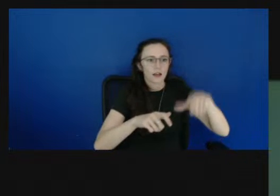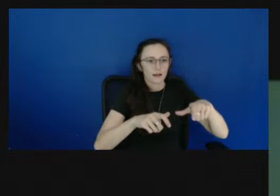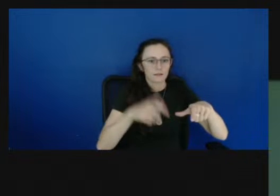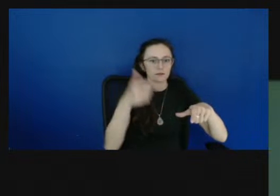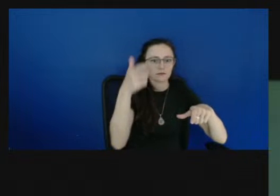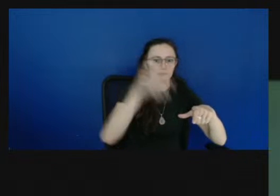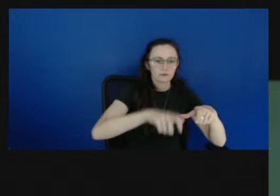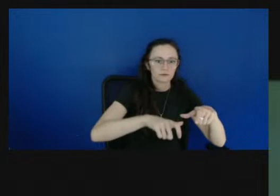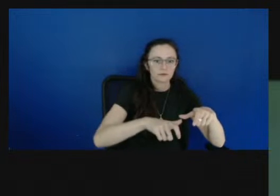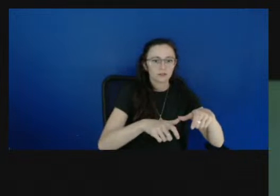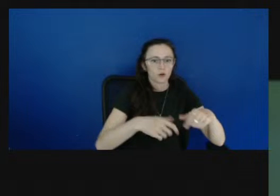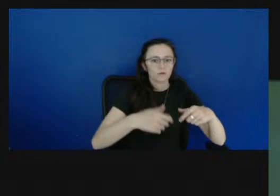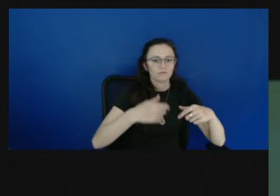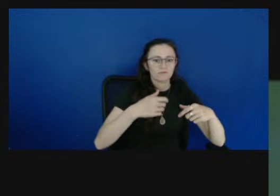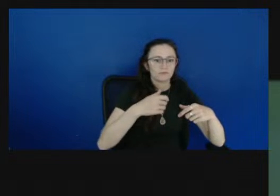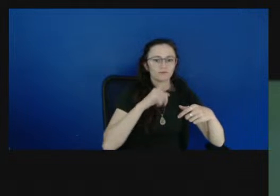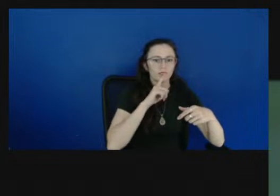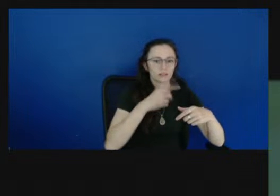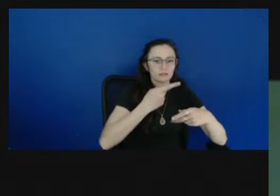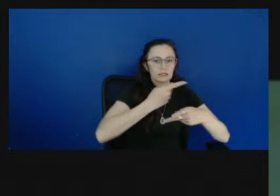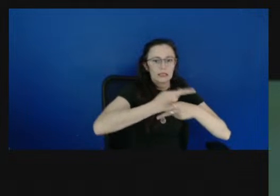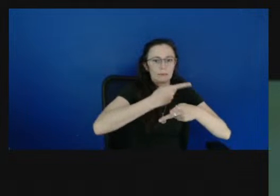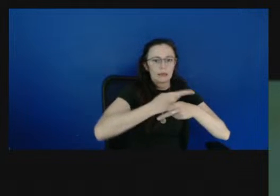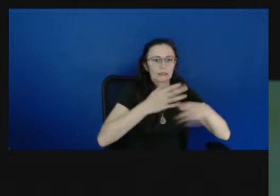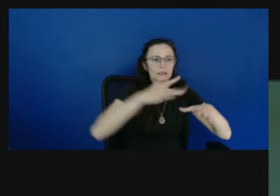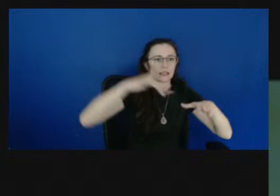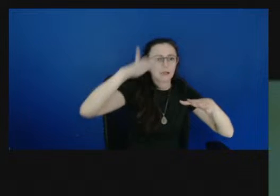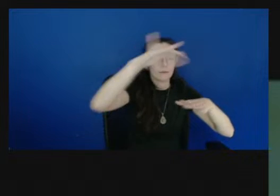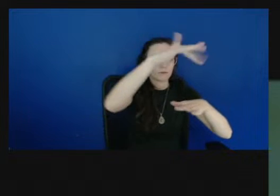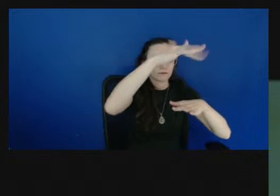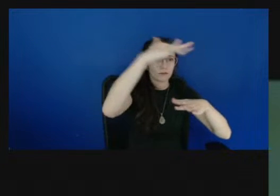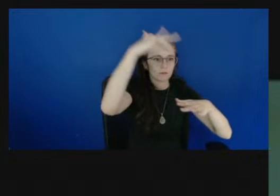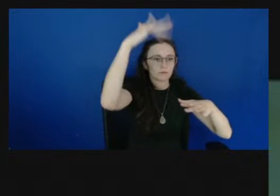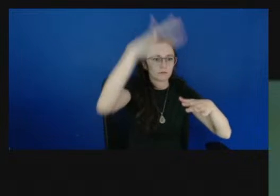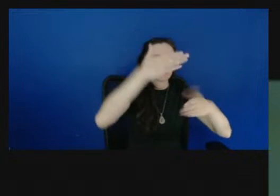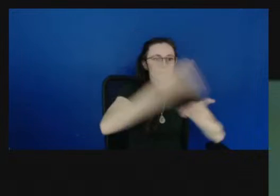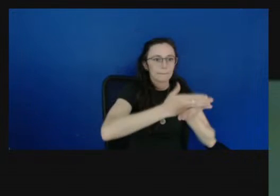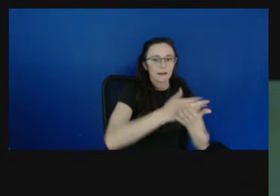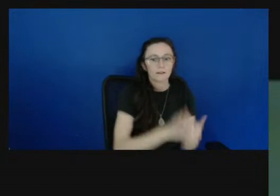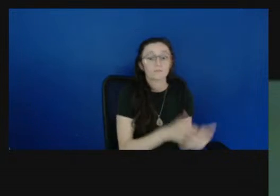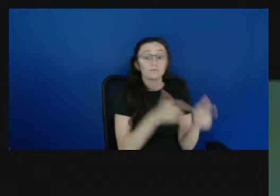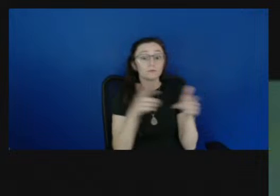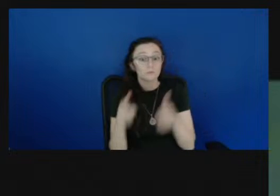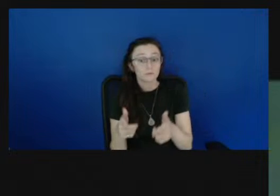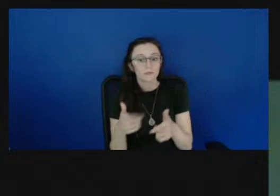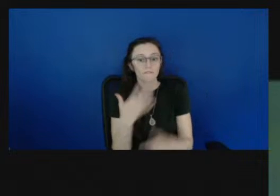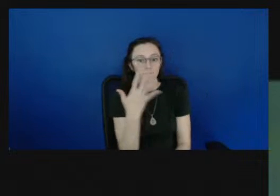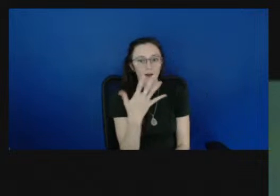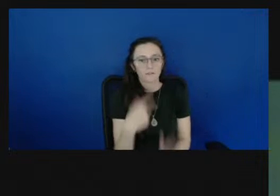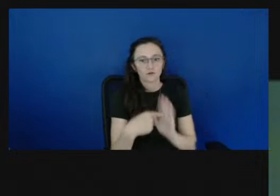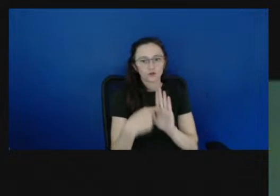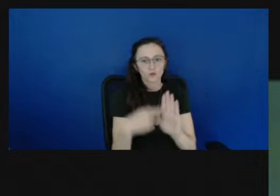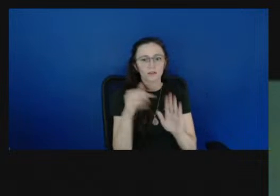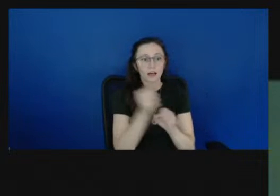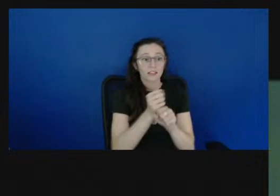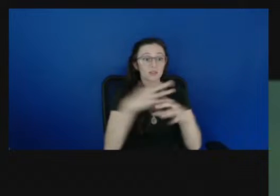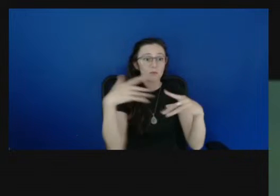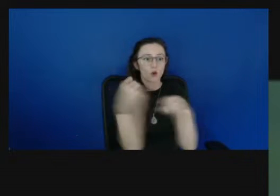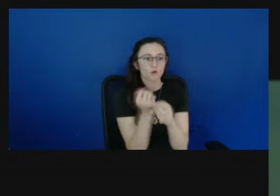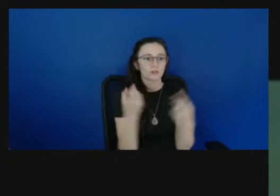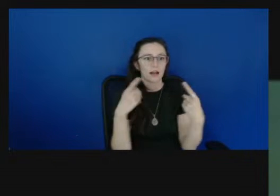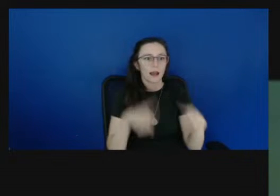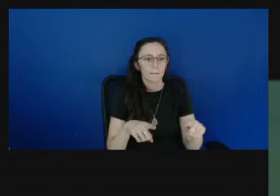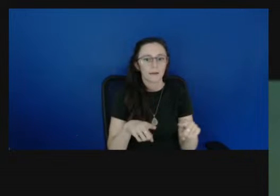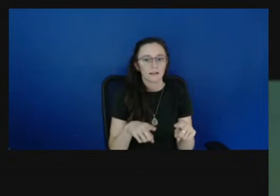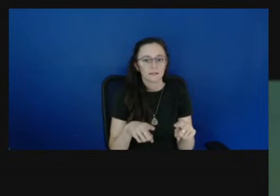the steam from passively boiling off. Panel 5 shows the explosion that occurs when steam pressure builds enough to blast the barrier